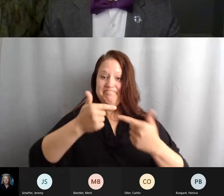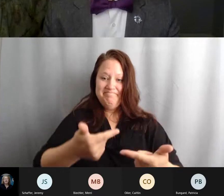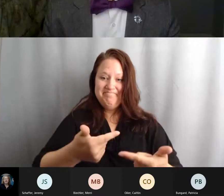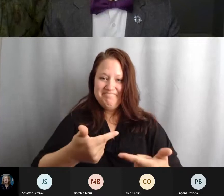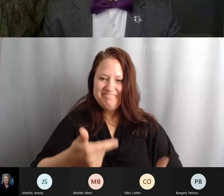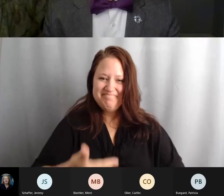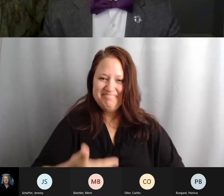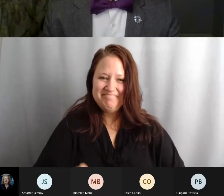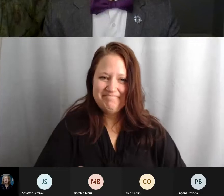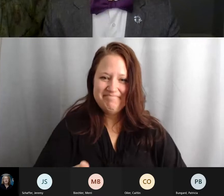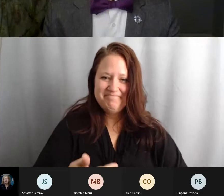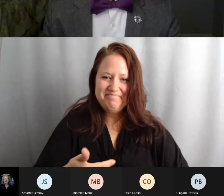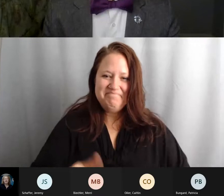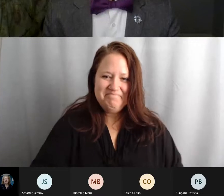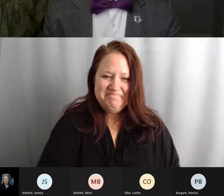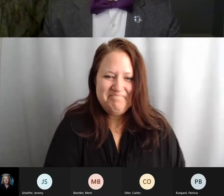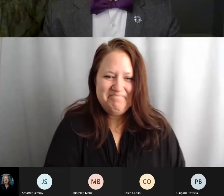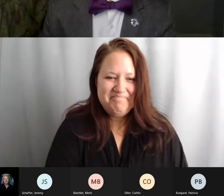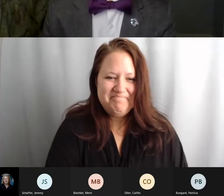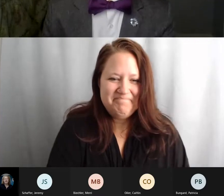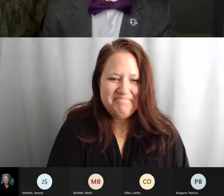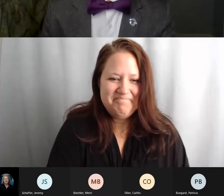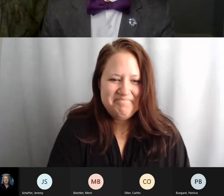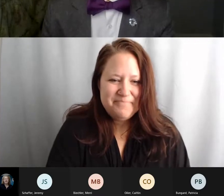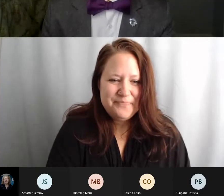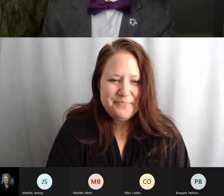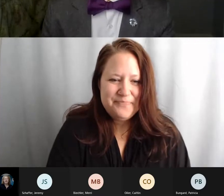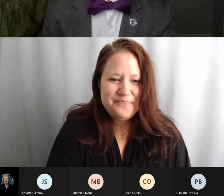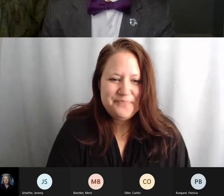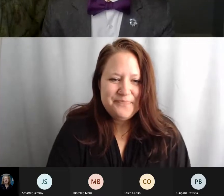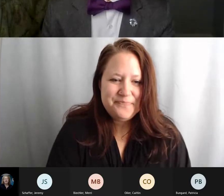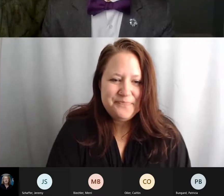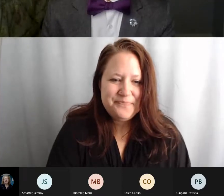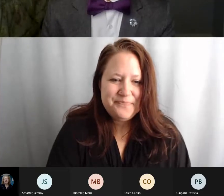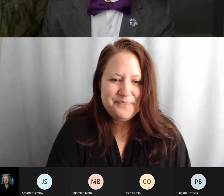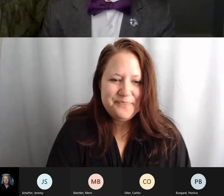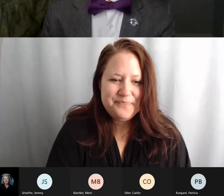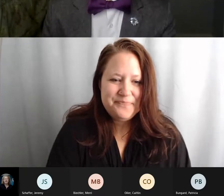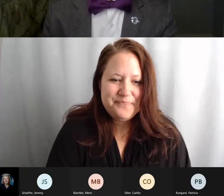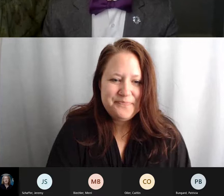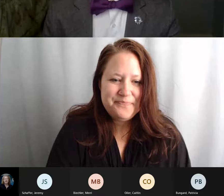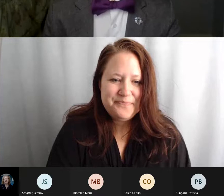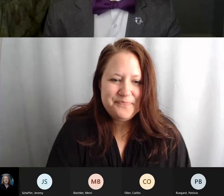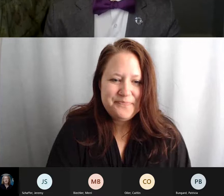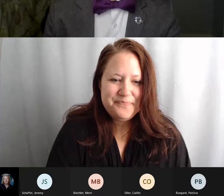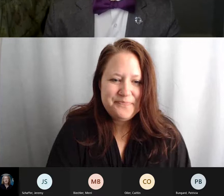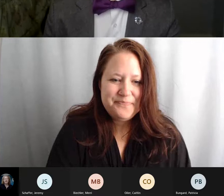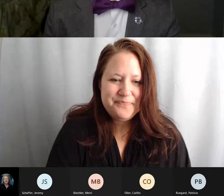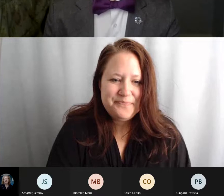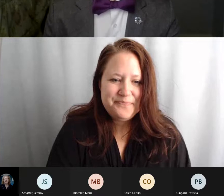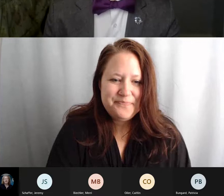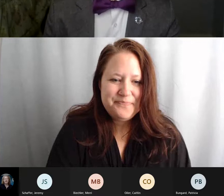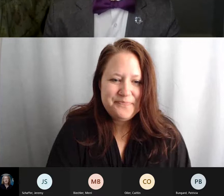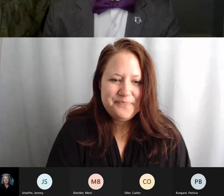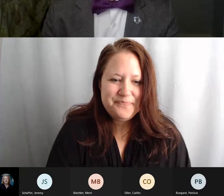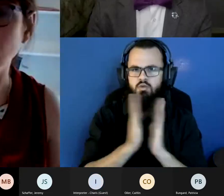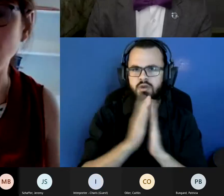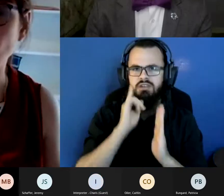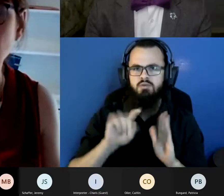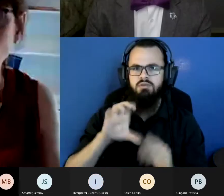think with that, we are a little bit over time. I saw some requests to summarize, and we will work on that. And appreciate